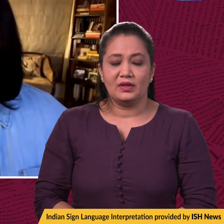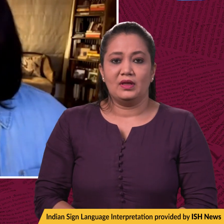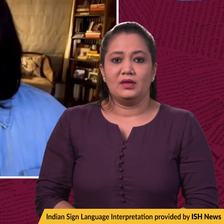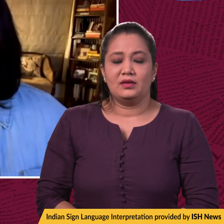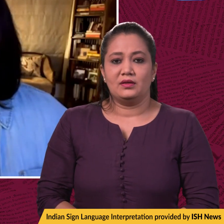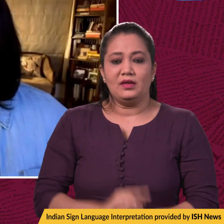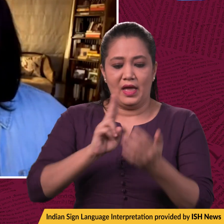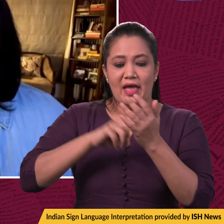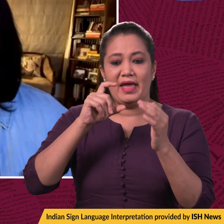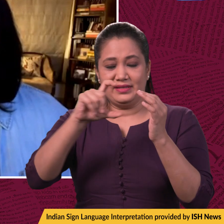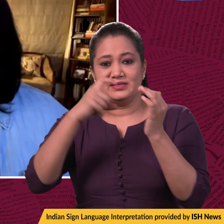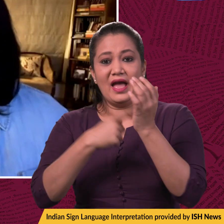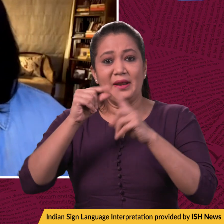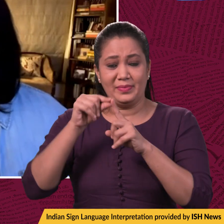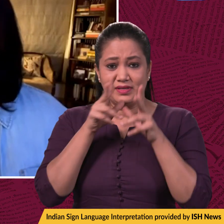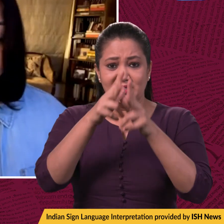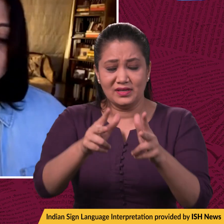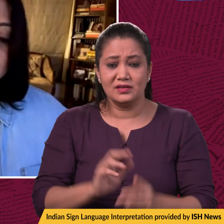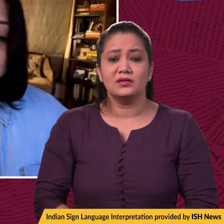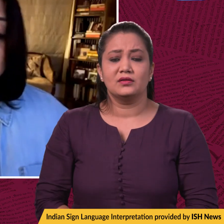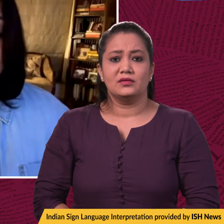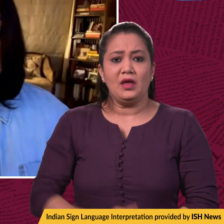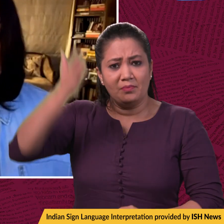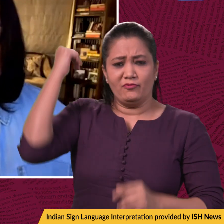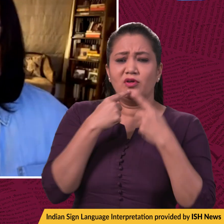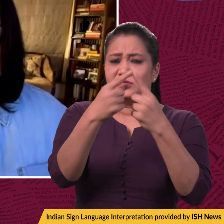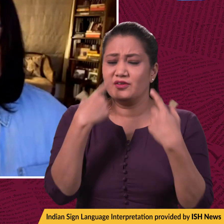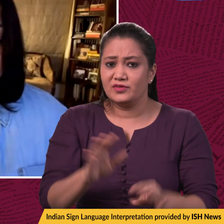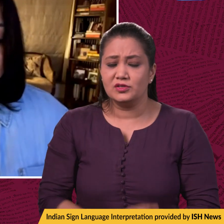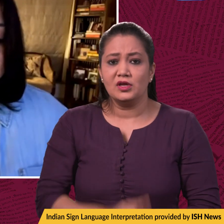Records Bureau, the NCRB data that came out, remember we talked about this,